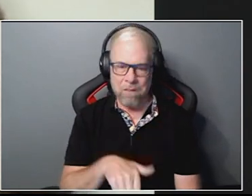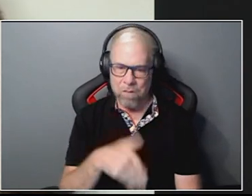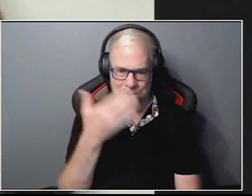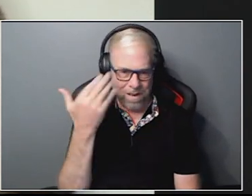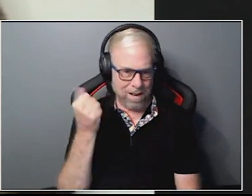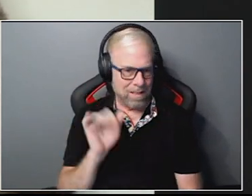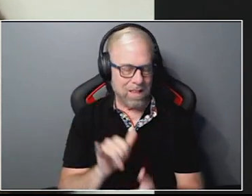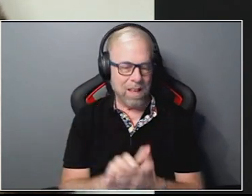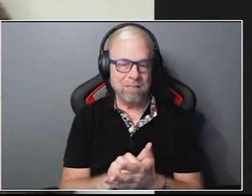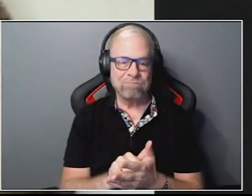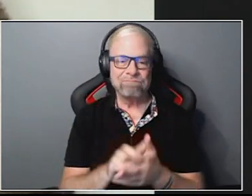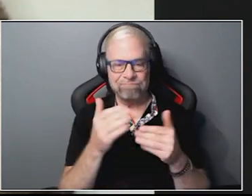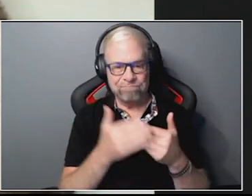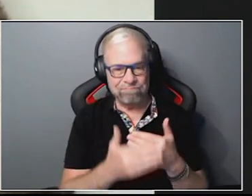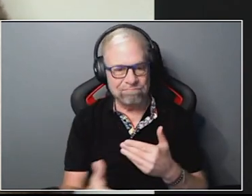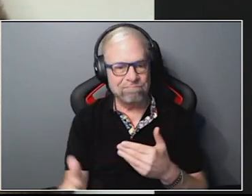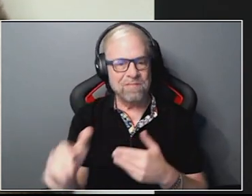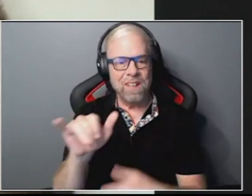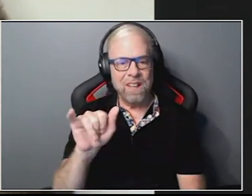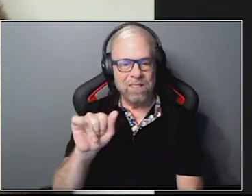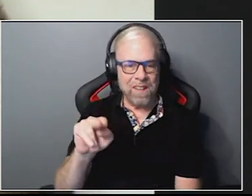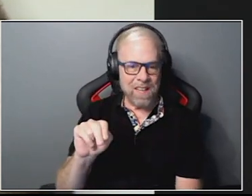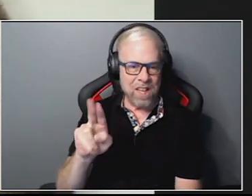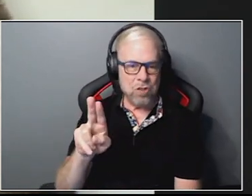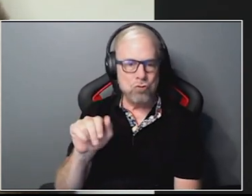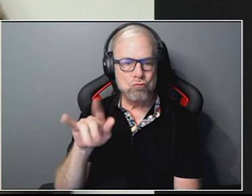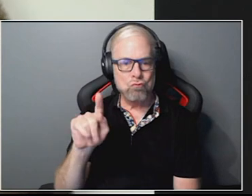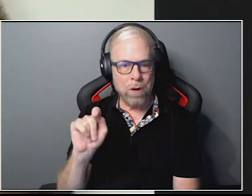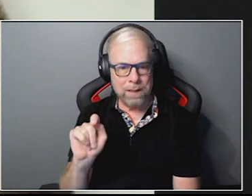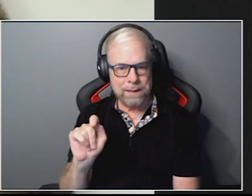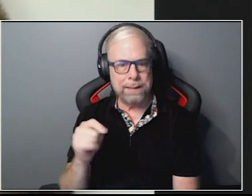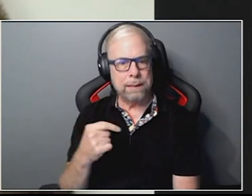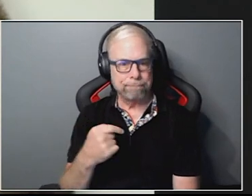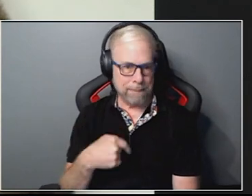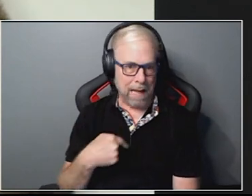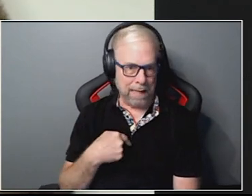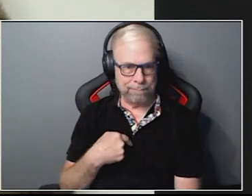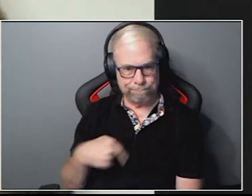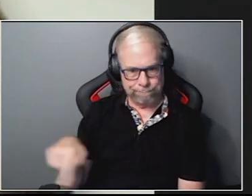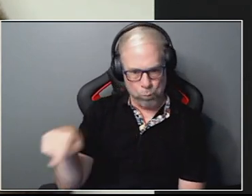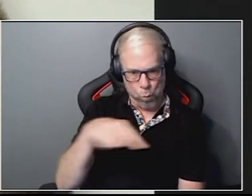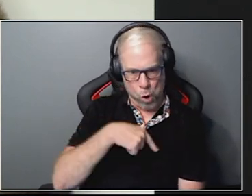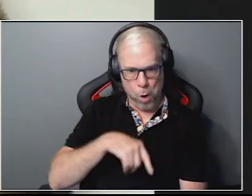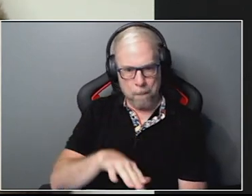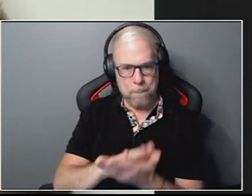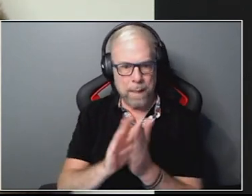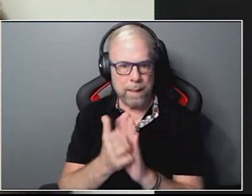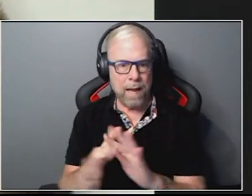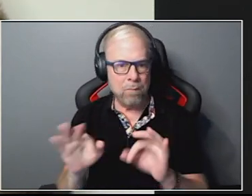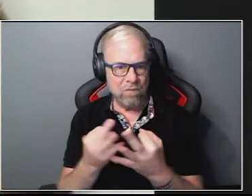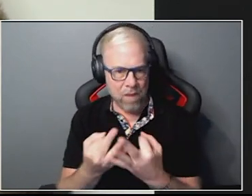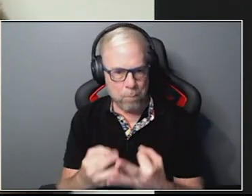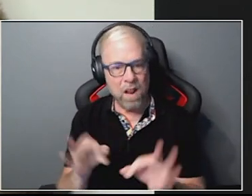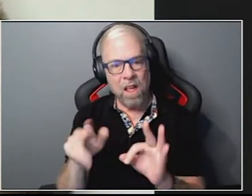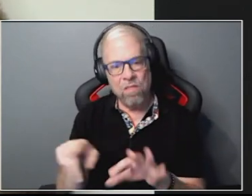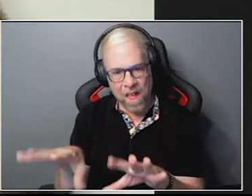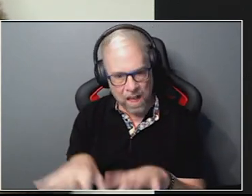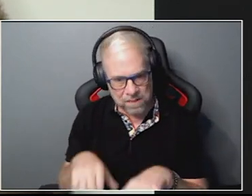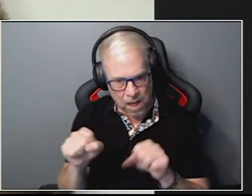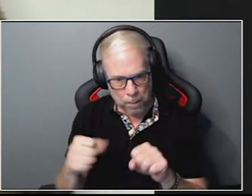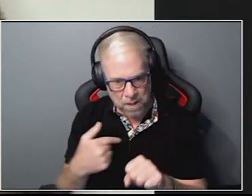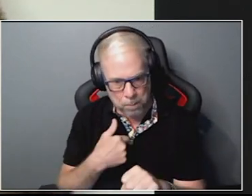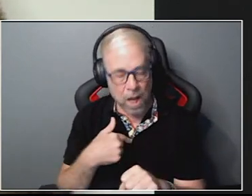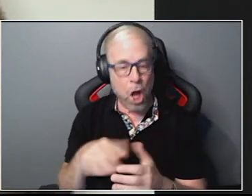on, the Inuits and I became like family. They adopted me. I learned the